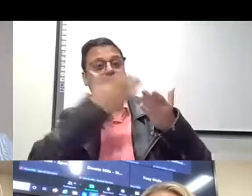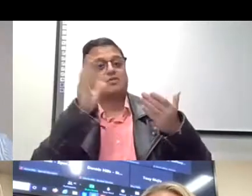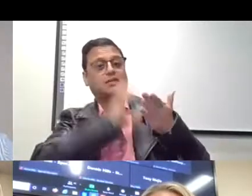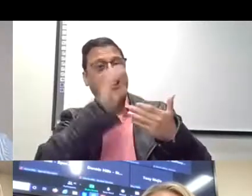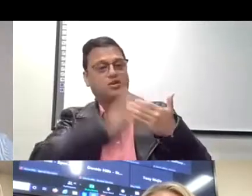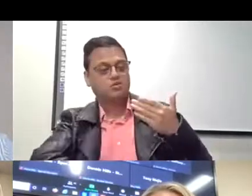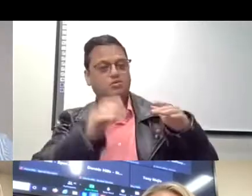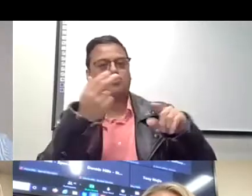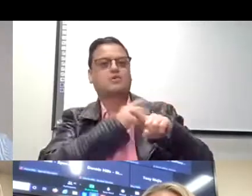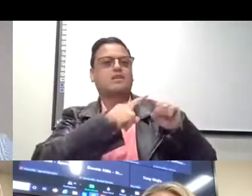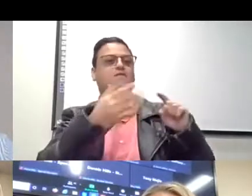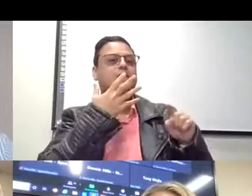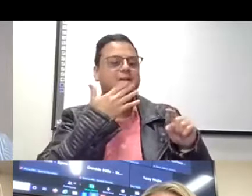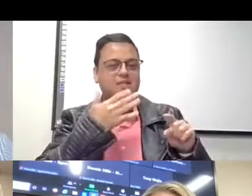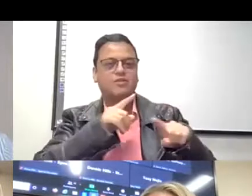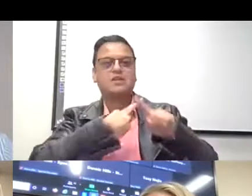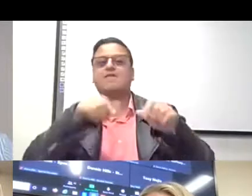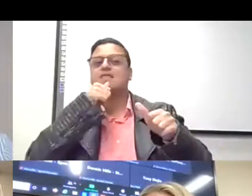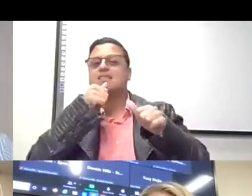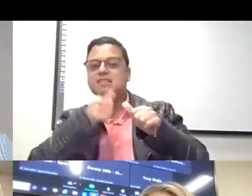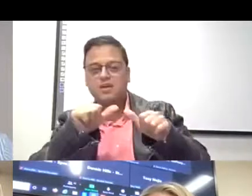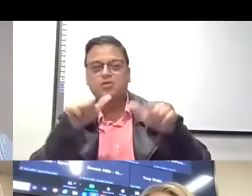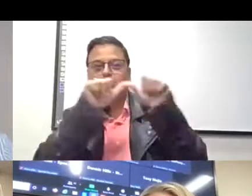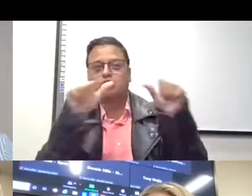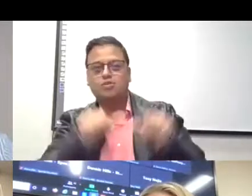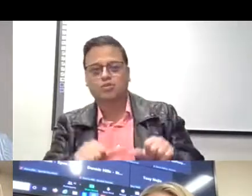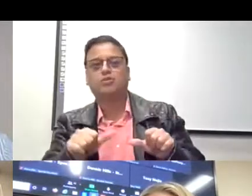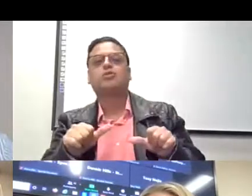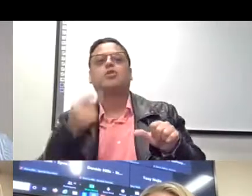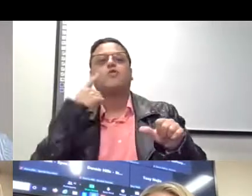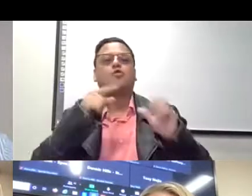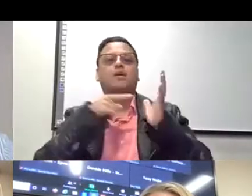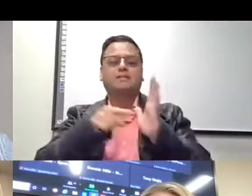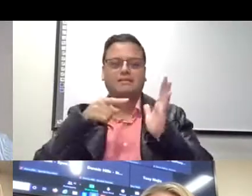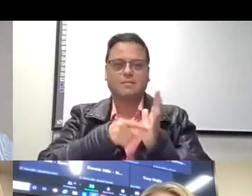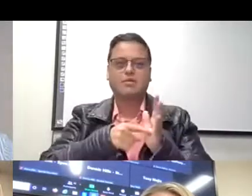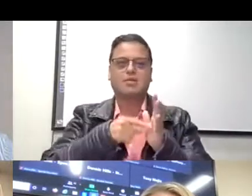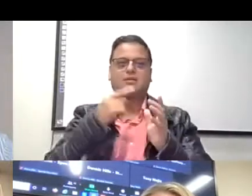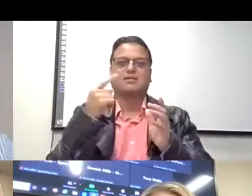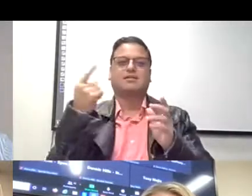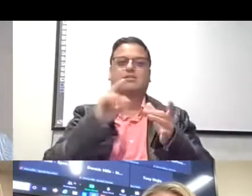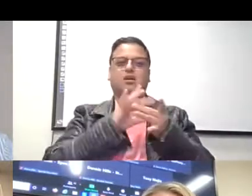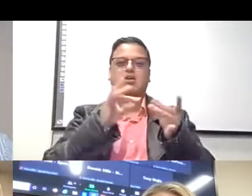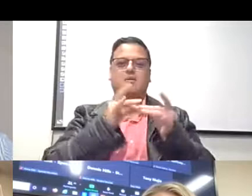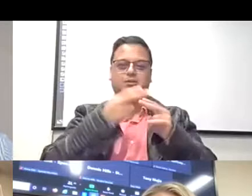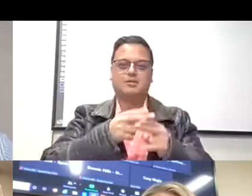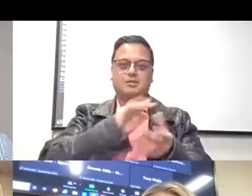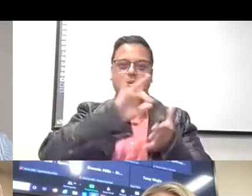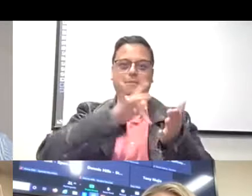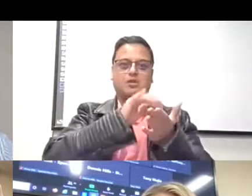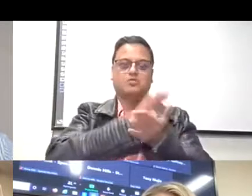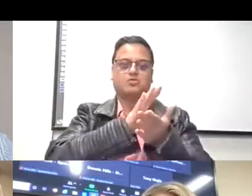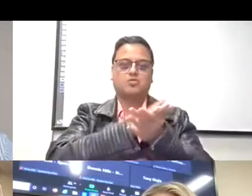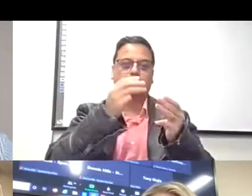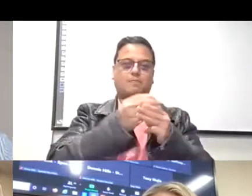different color or a different font as they come up. For example, someone in public comment mentioned the middle school math update, which is